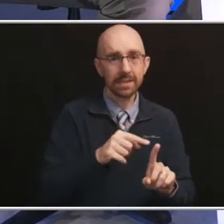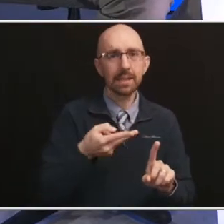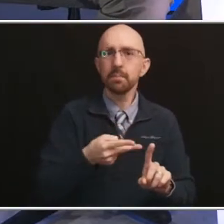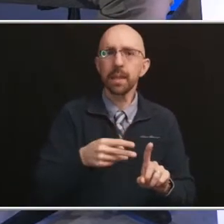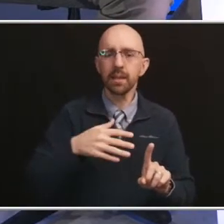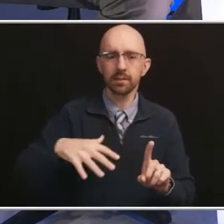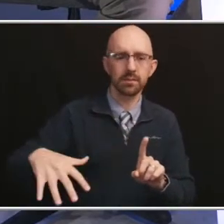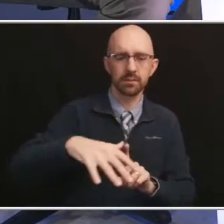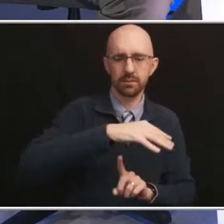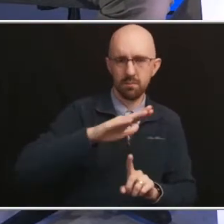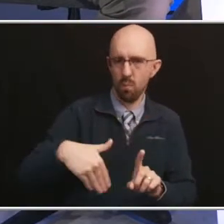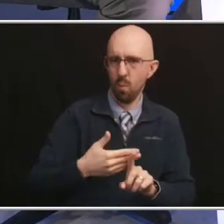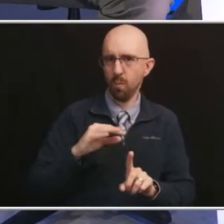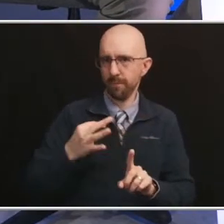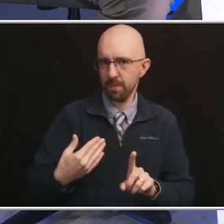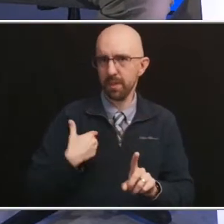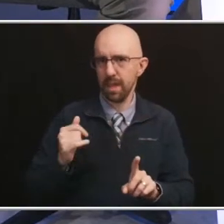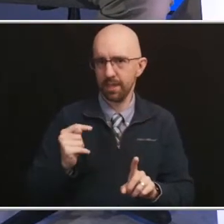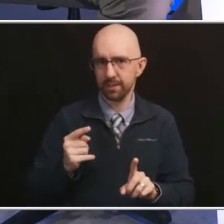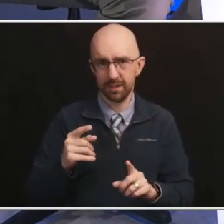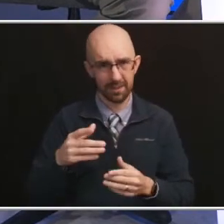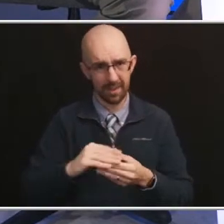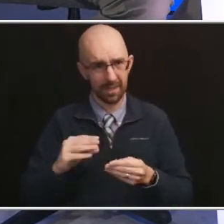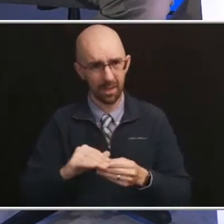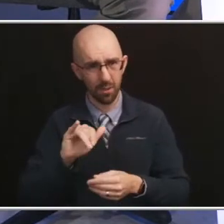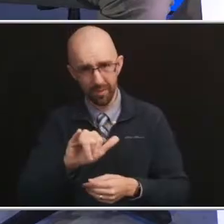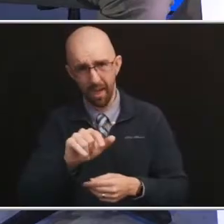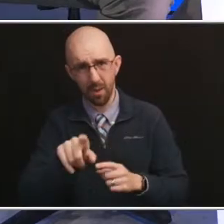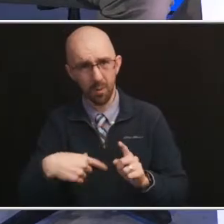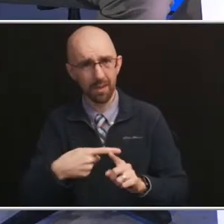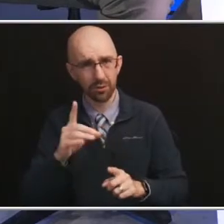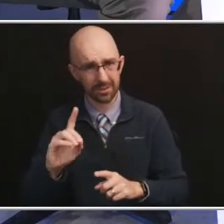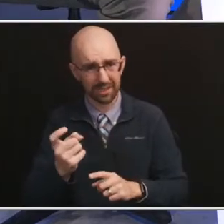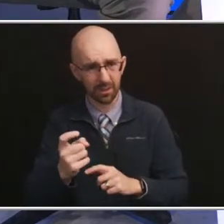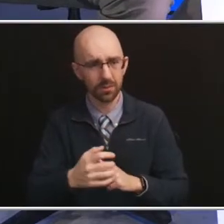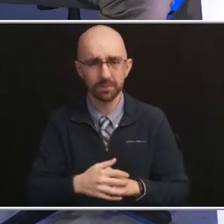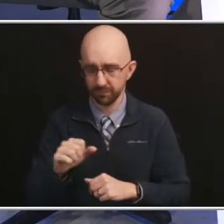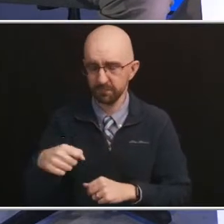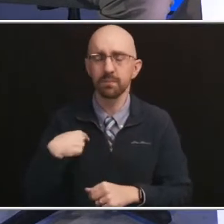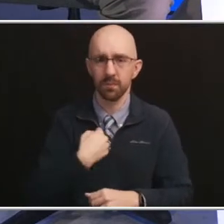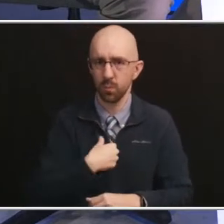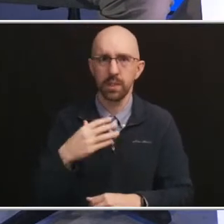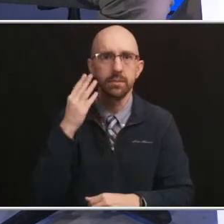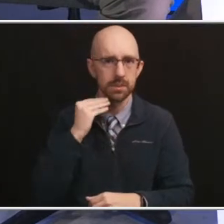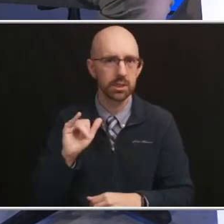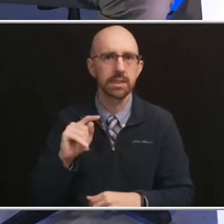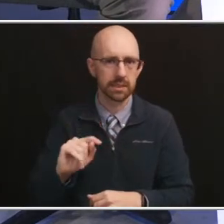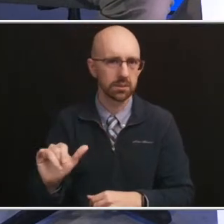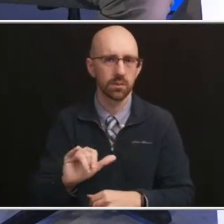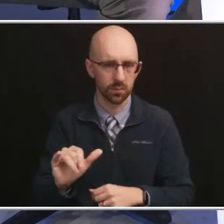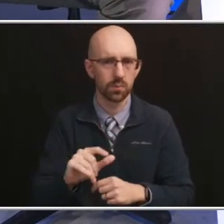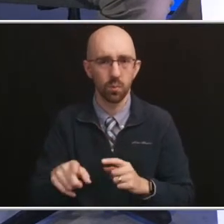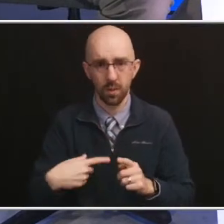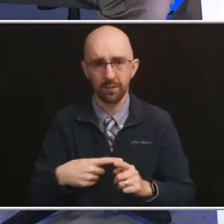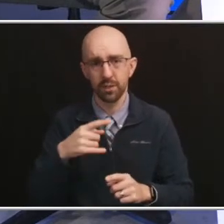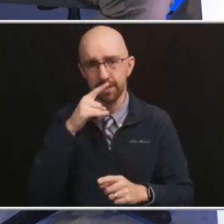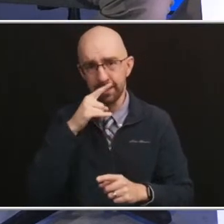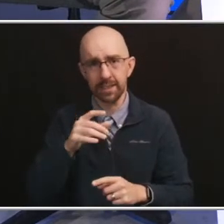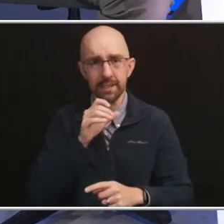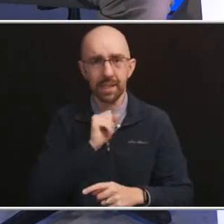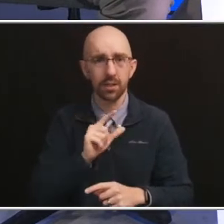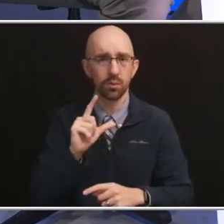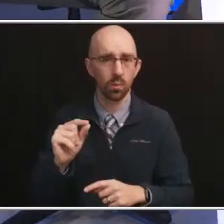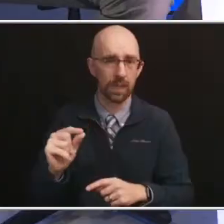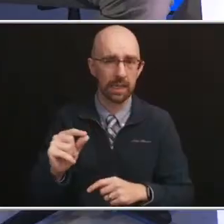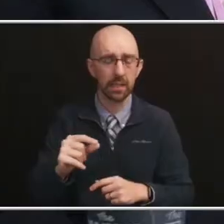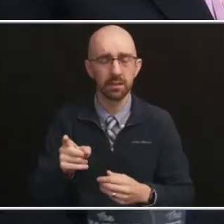Were you told that at first when Brent was diagnosed? Yes, and we certainly experienced that. My kids are in their 20s, and to